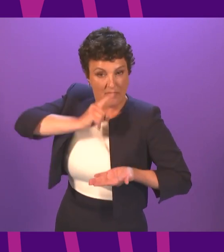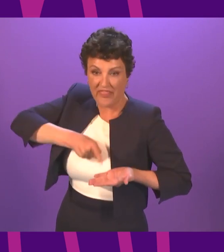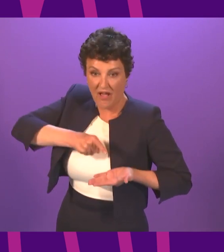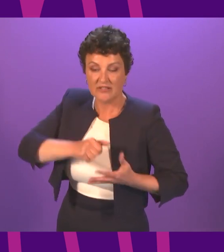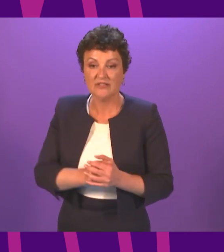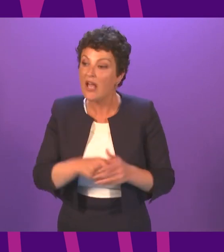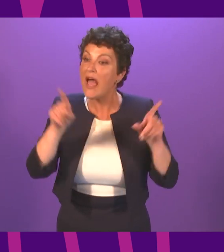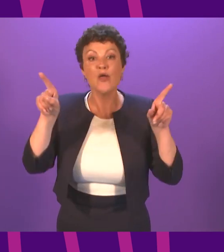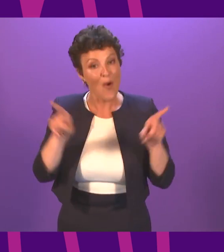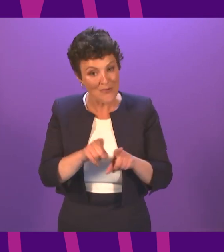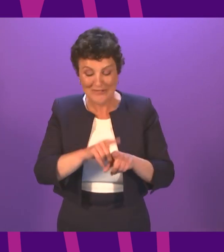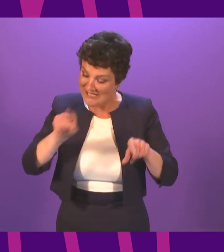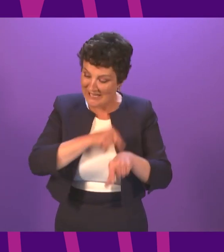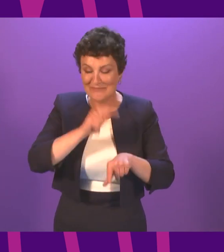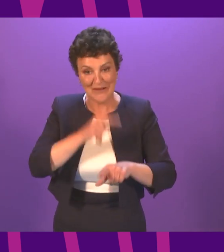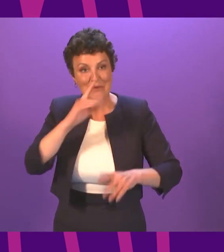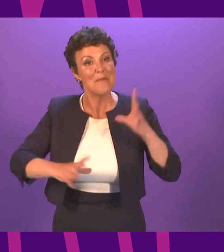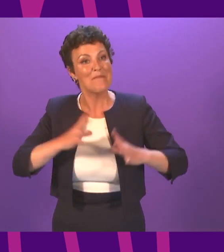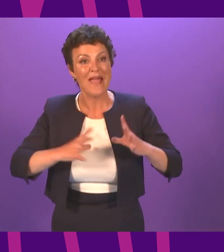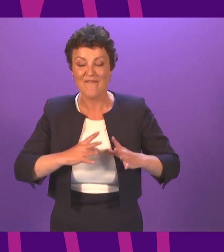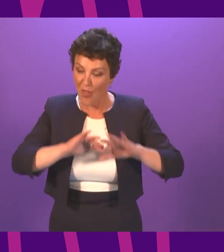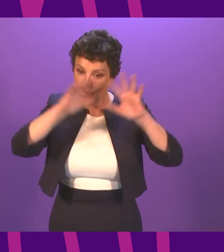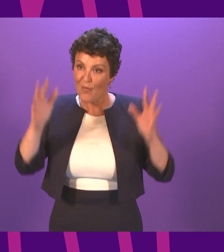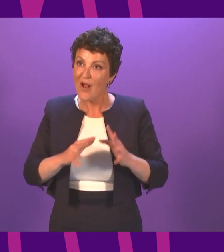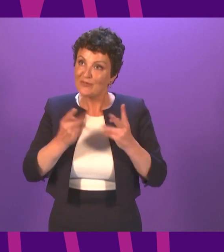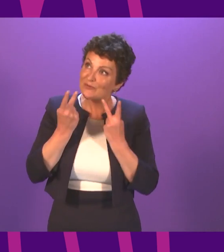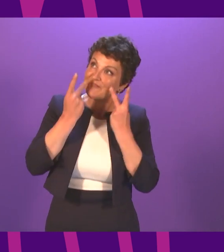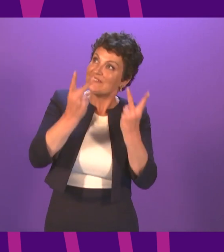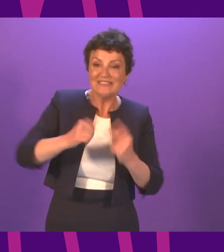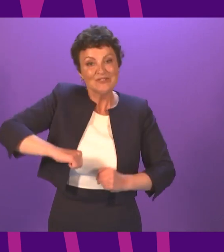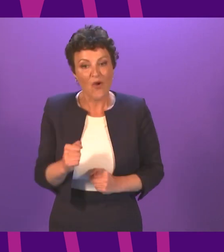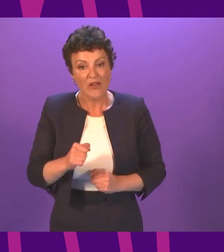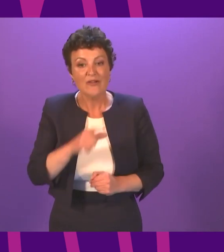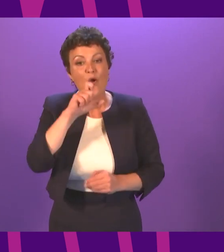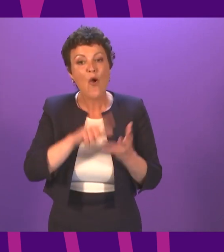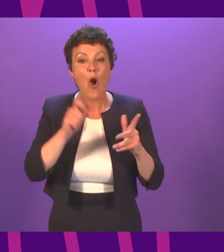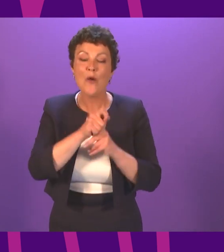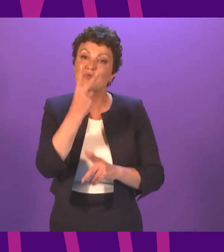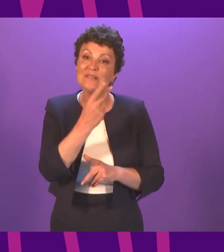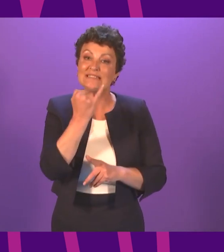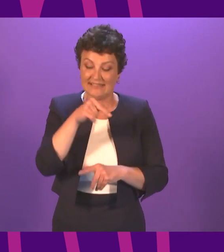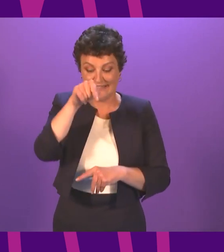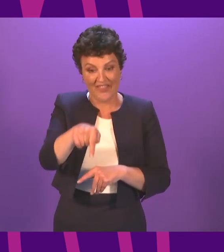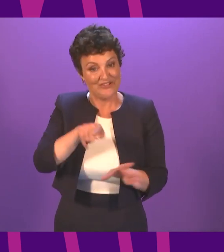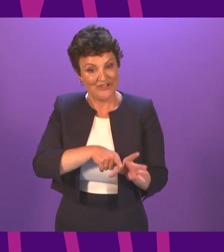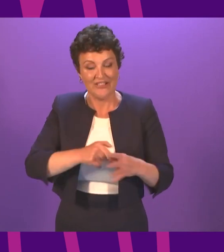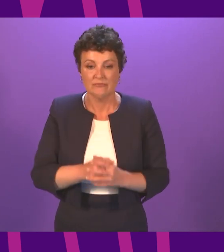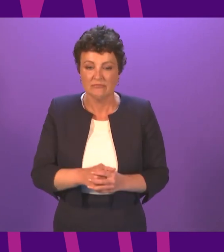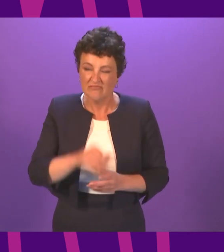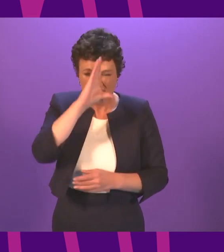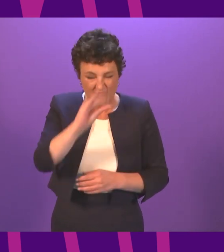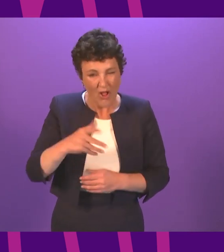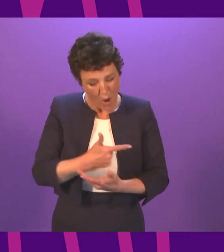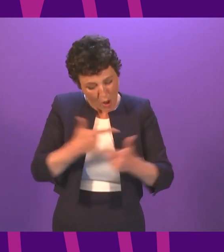the world to COP26 later this year. Presiding Officer, there is much to be getting on with, and this will be a government of